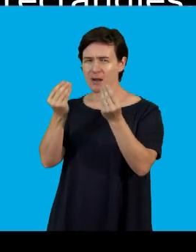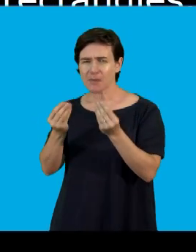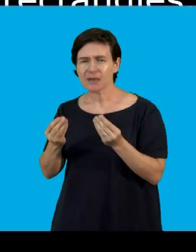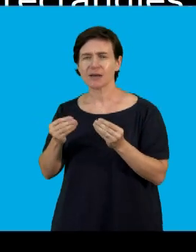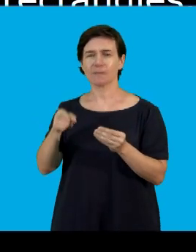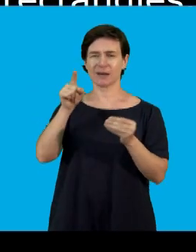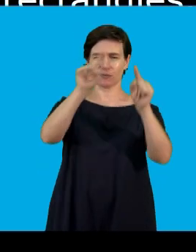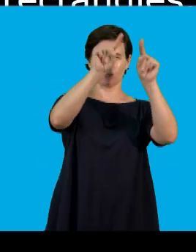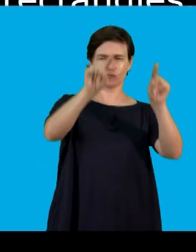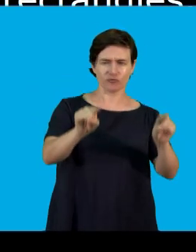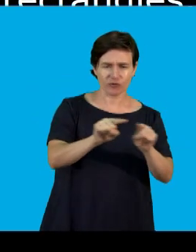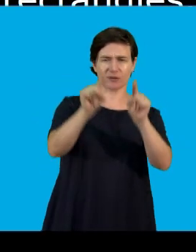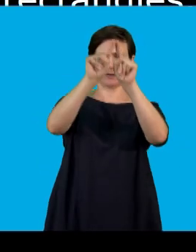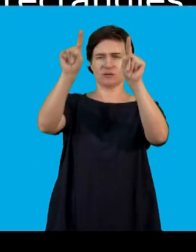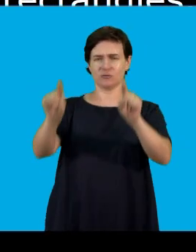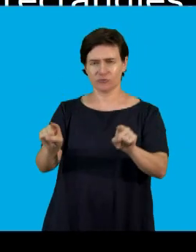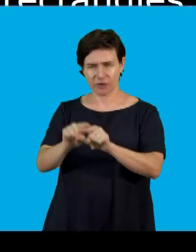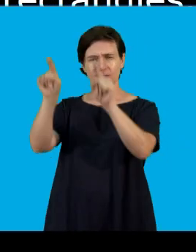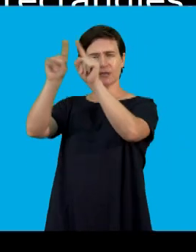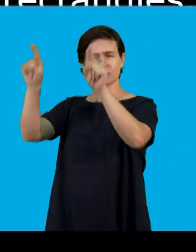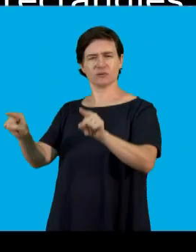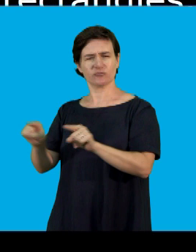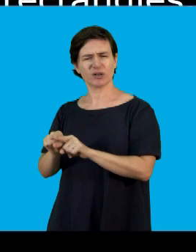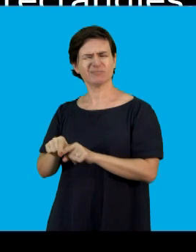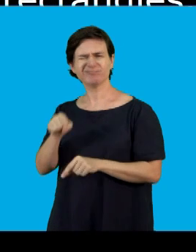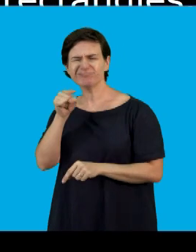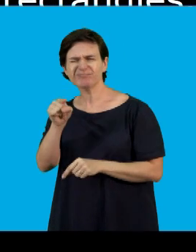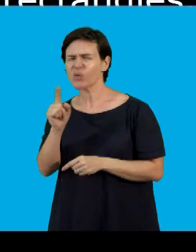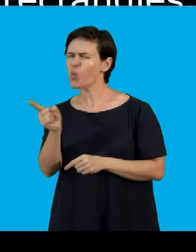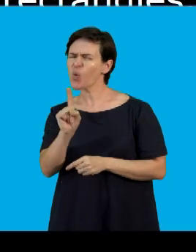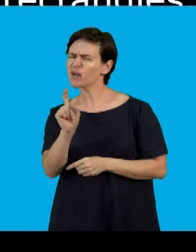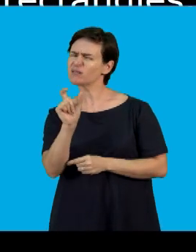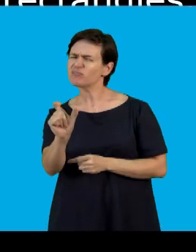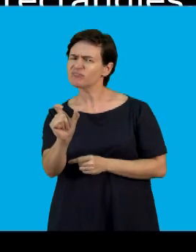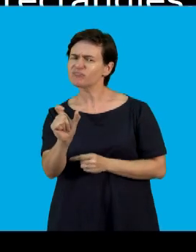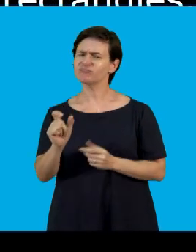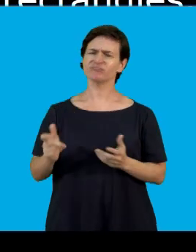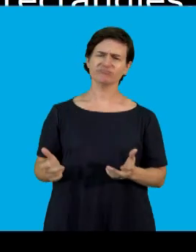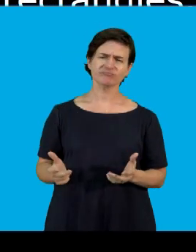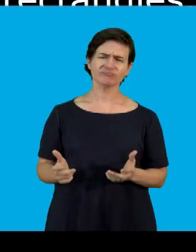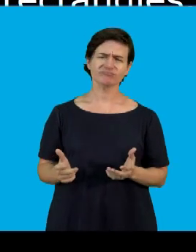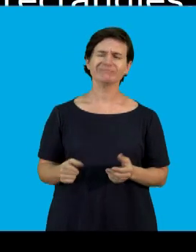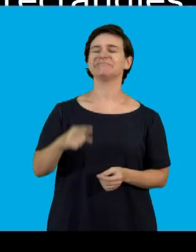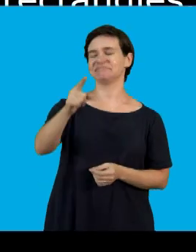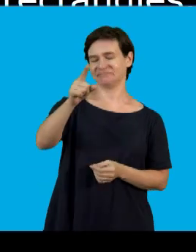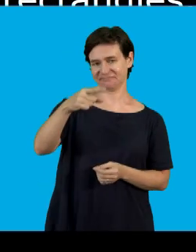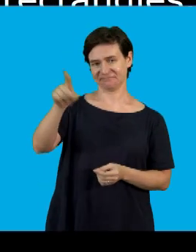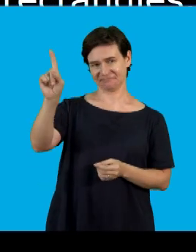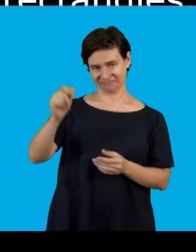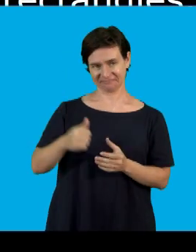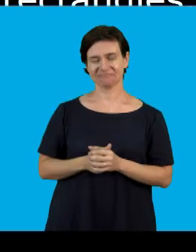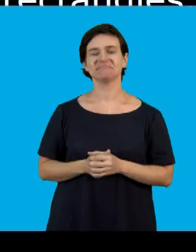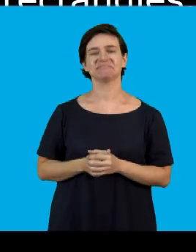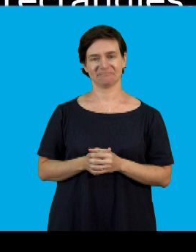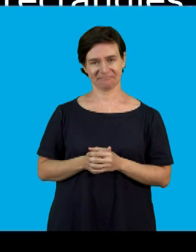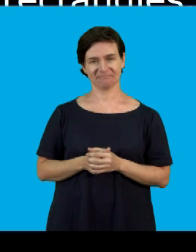So you need to find the answer in the box there. What do you think the answer is? That's